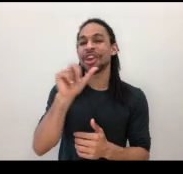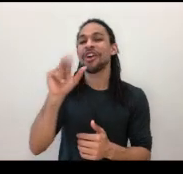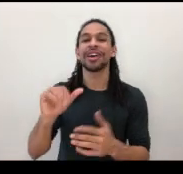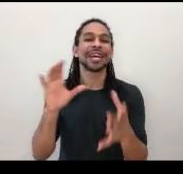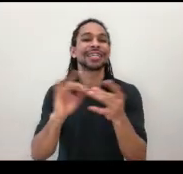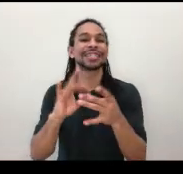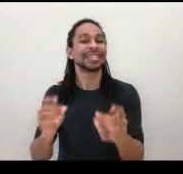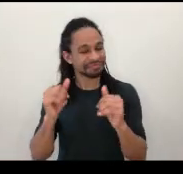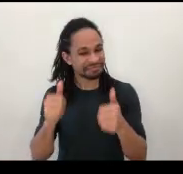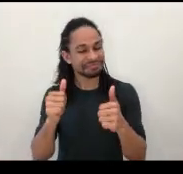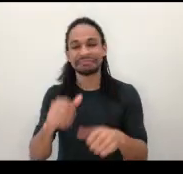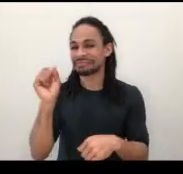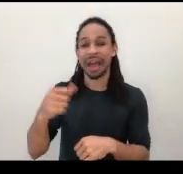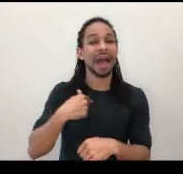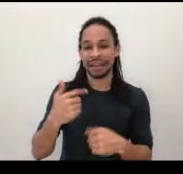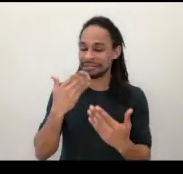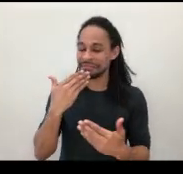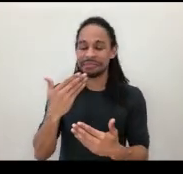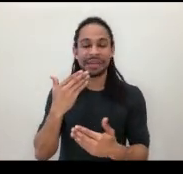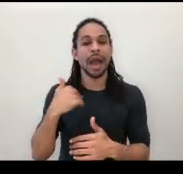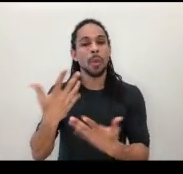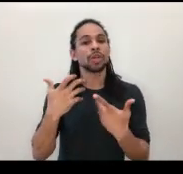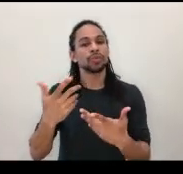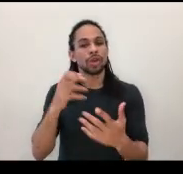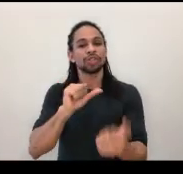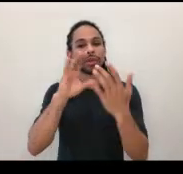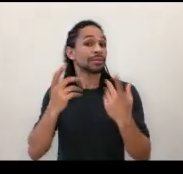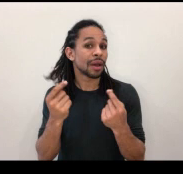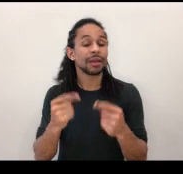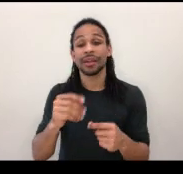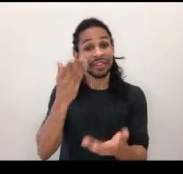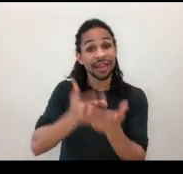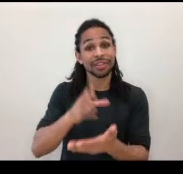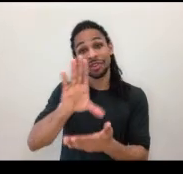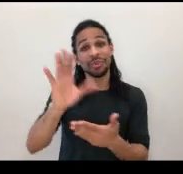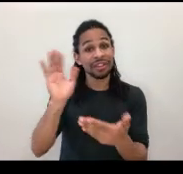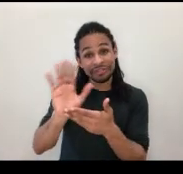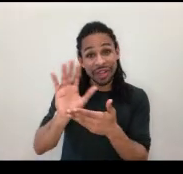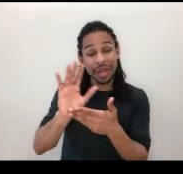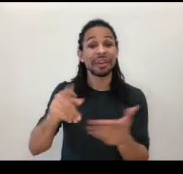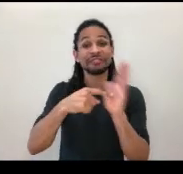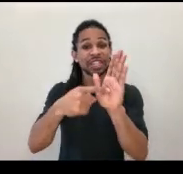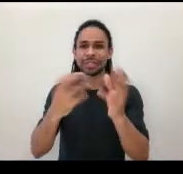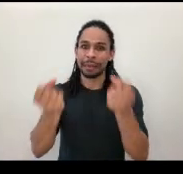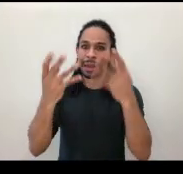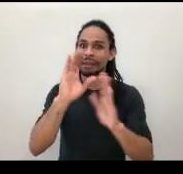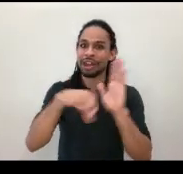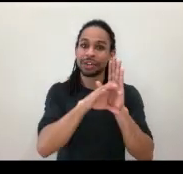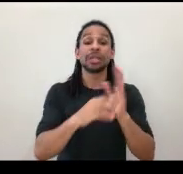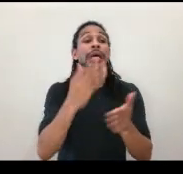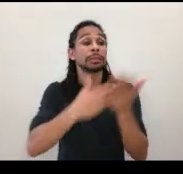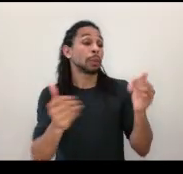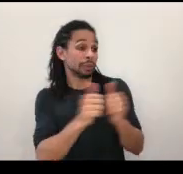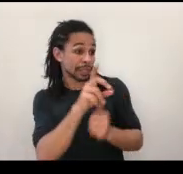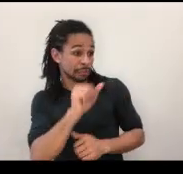I wanted to address the fact that, you know, your film features a lot of characters, some of them